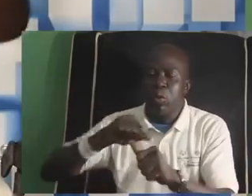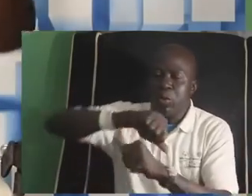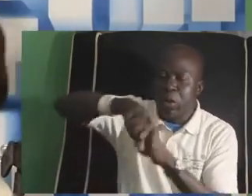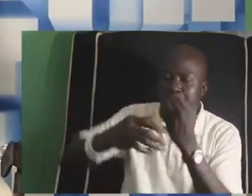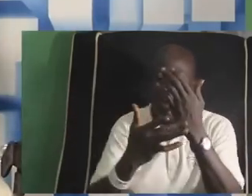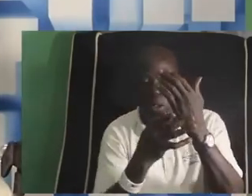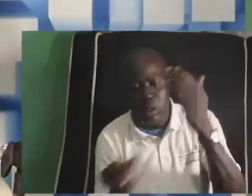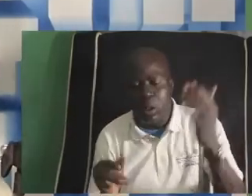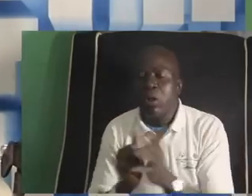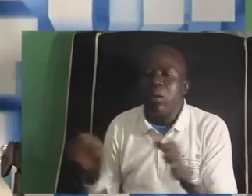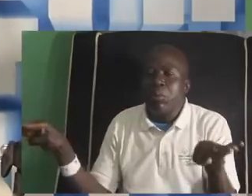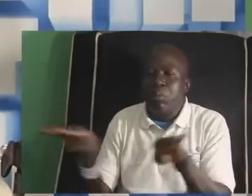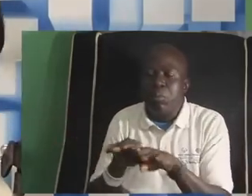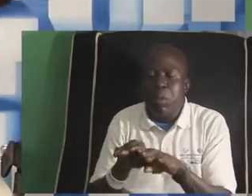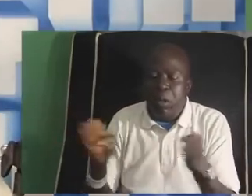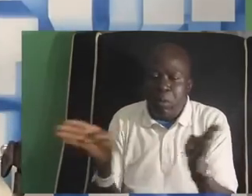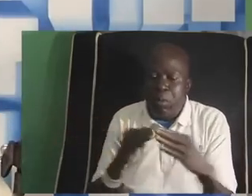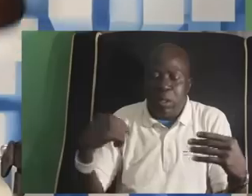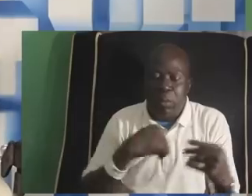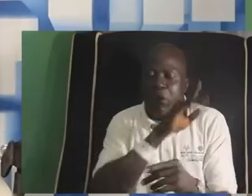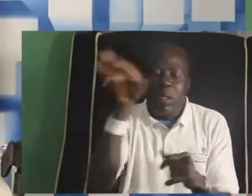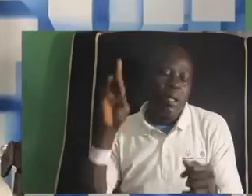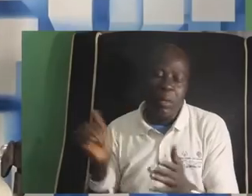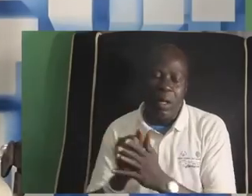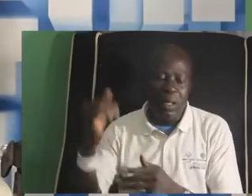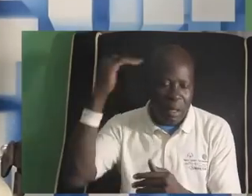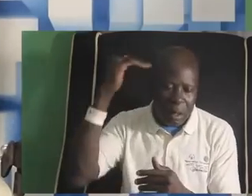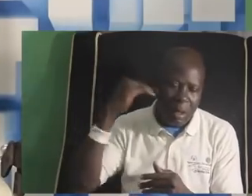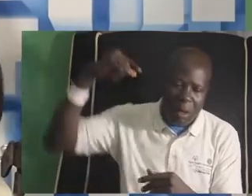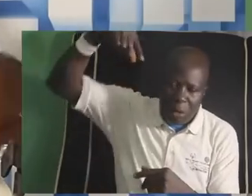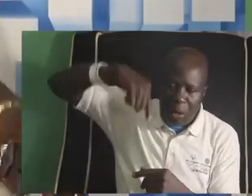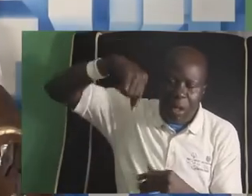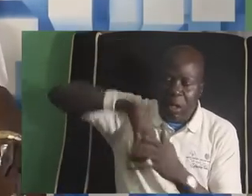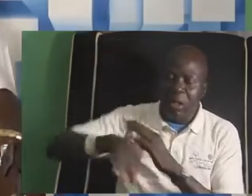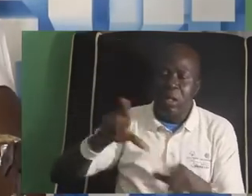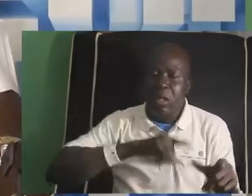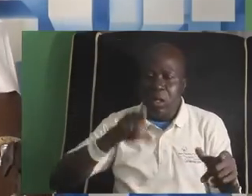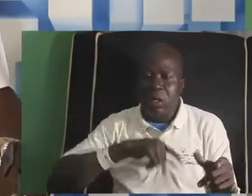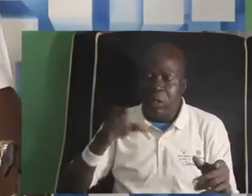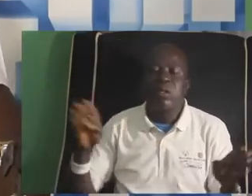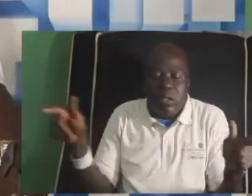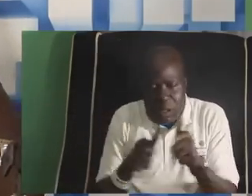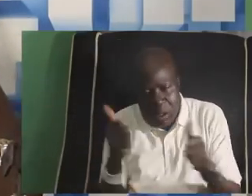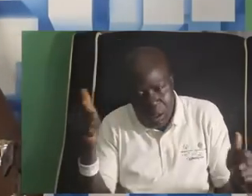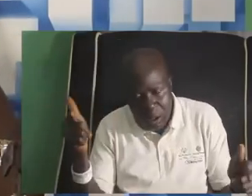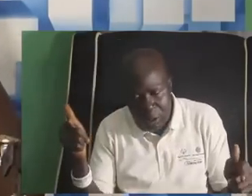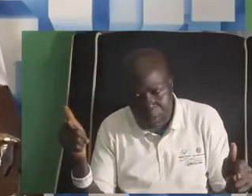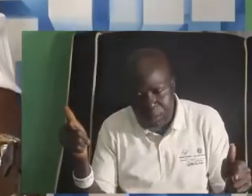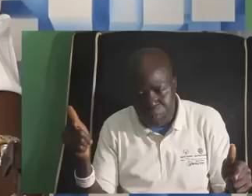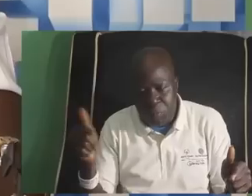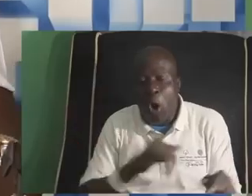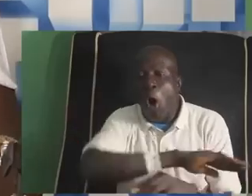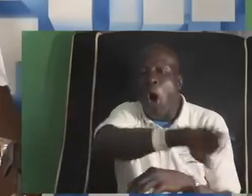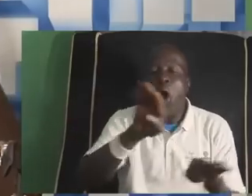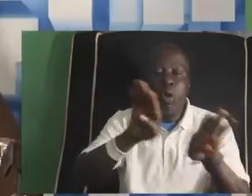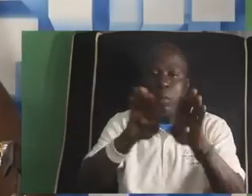anointing. Wa pade mi le contact. Come and meet at the contact. O ma ni agbara. Powerful. Leko lo la do ma ni agbara. Eye. Gbogbo